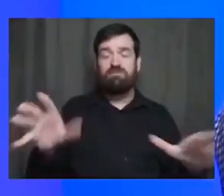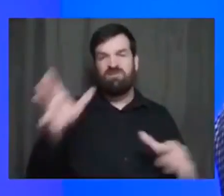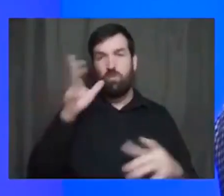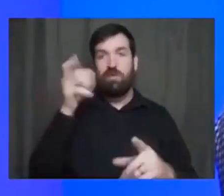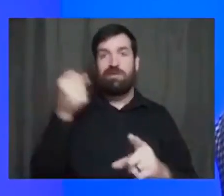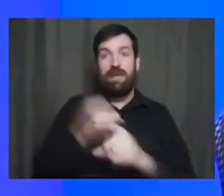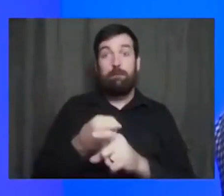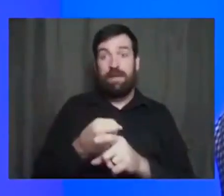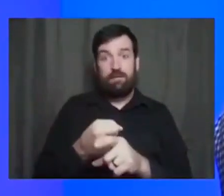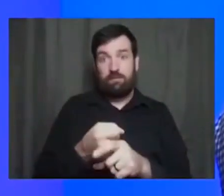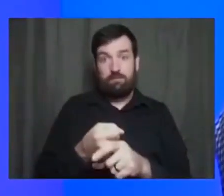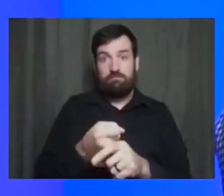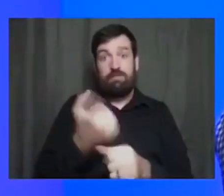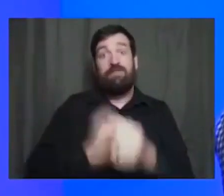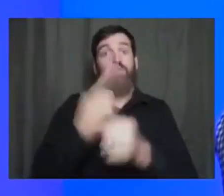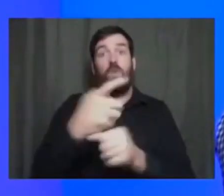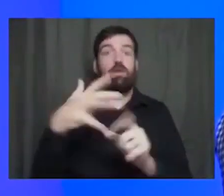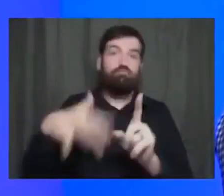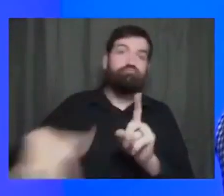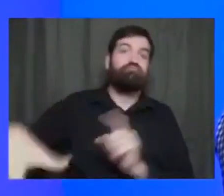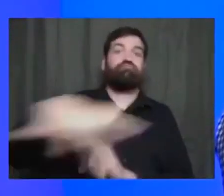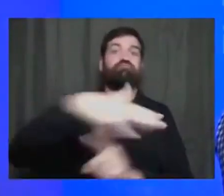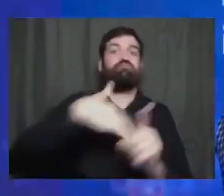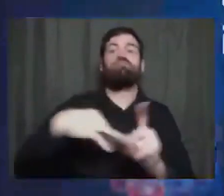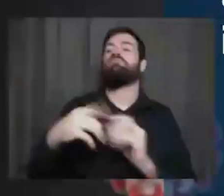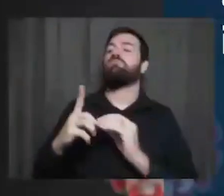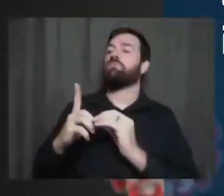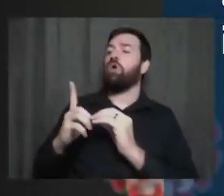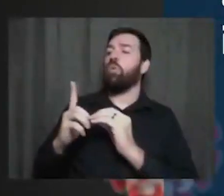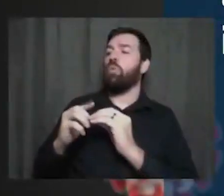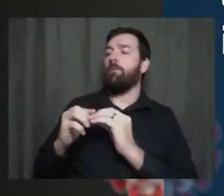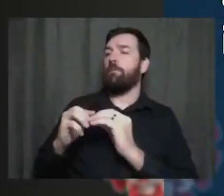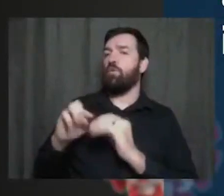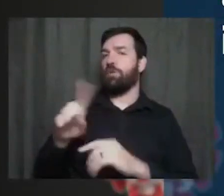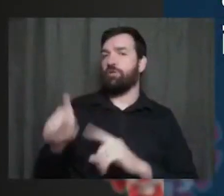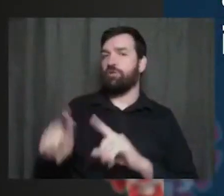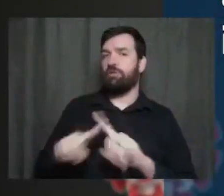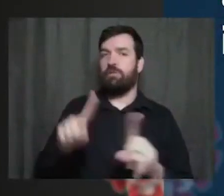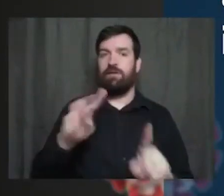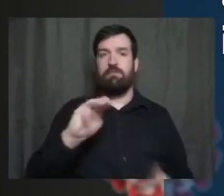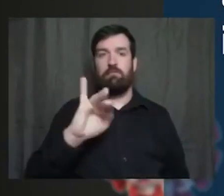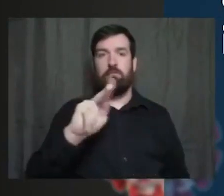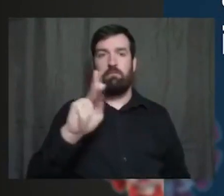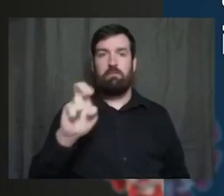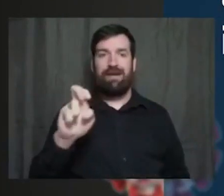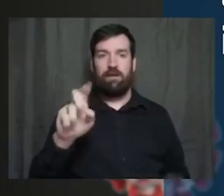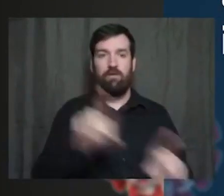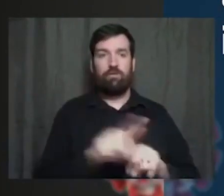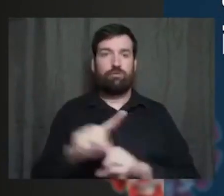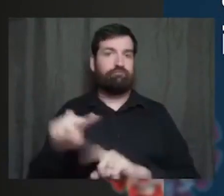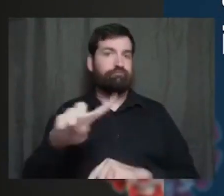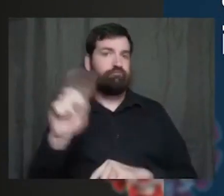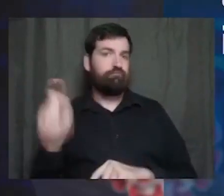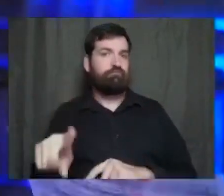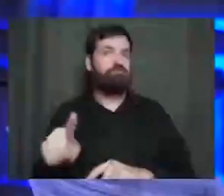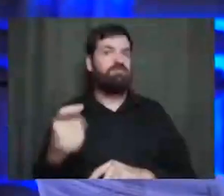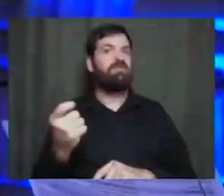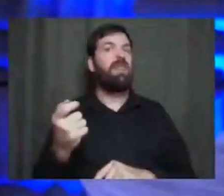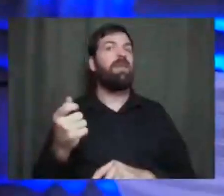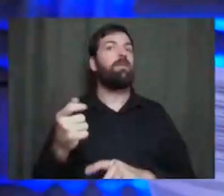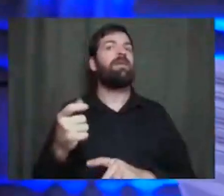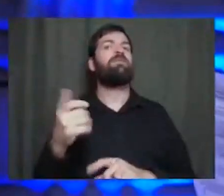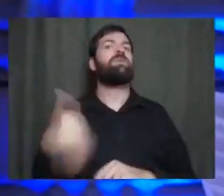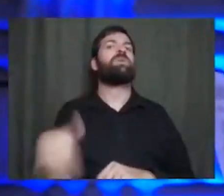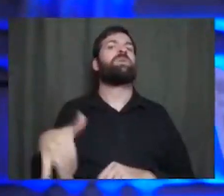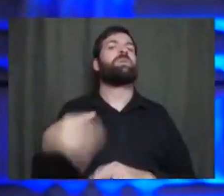around them. Yeah. Okay, so we have one more printed question, but Mike has written in with a good question. It may be a little bit of a brain teaser, Okay. and so I'm going to